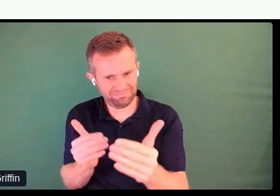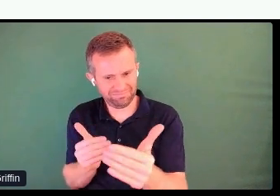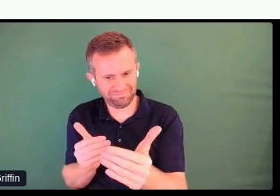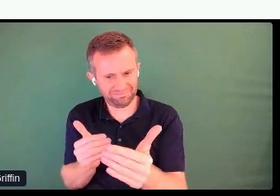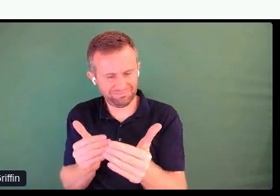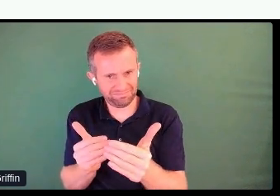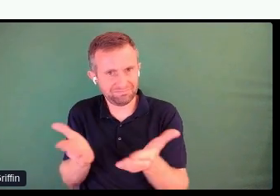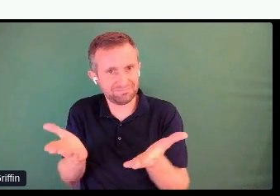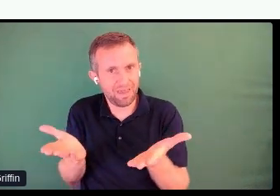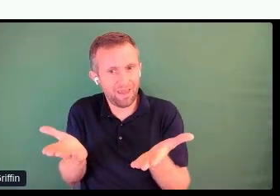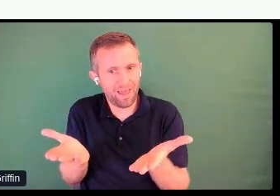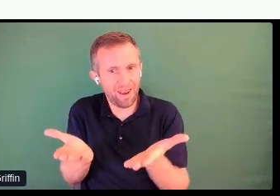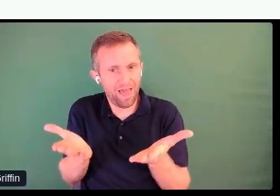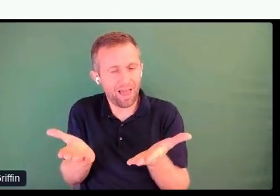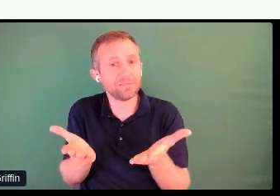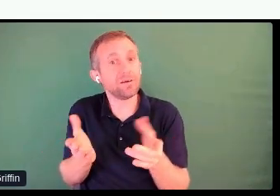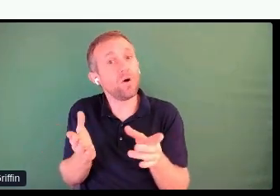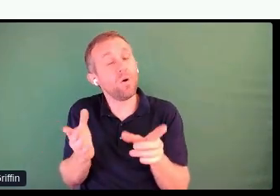portable.